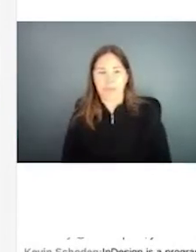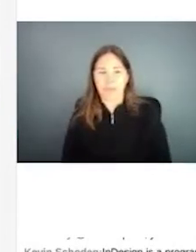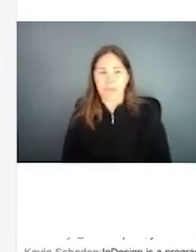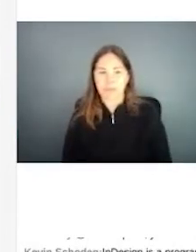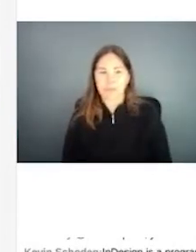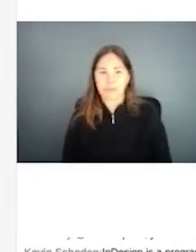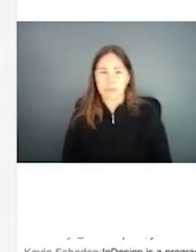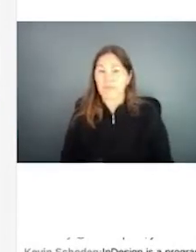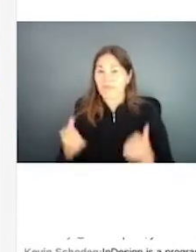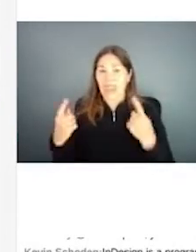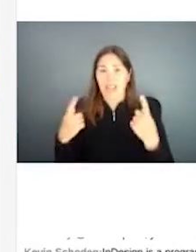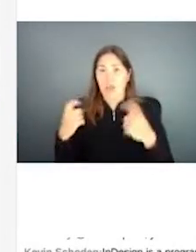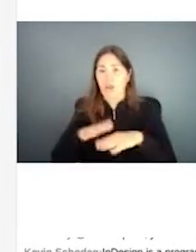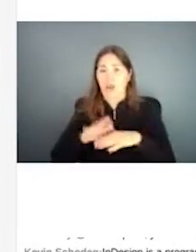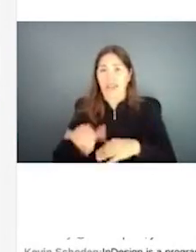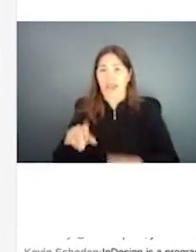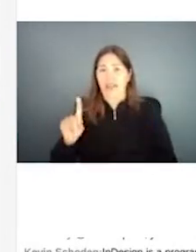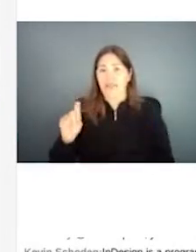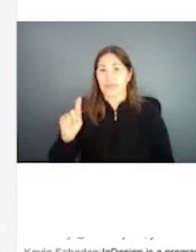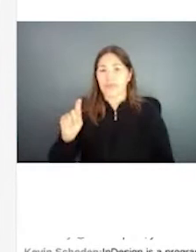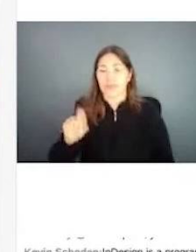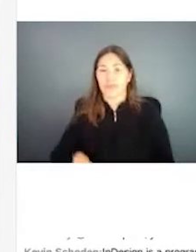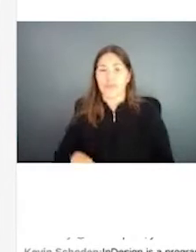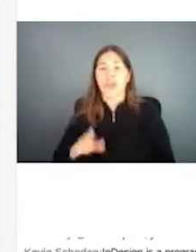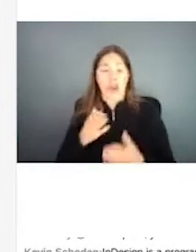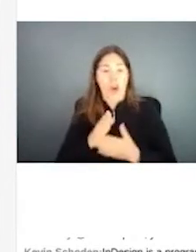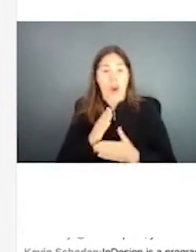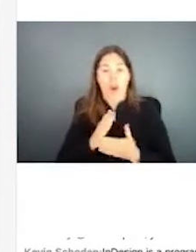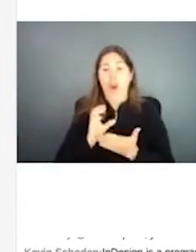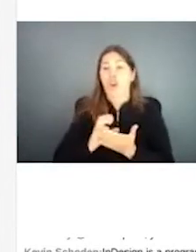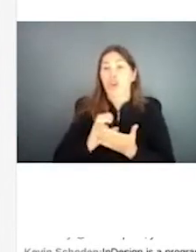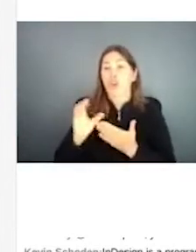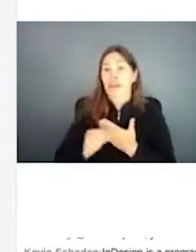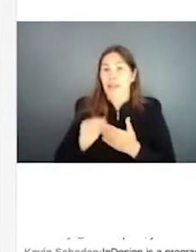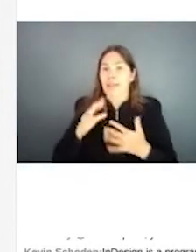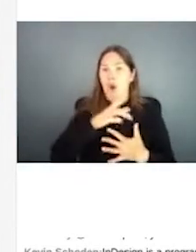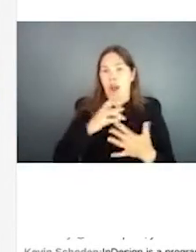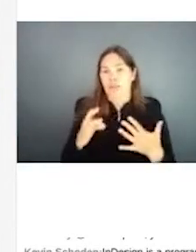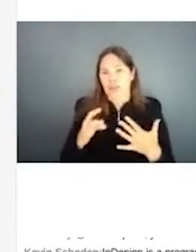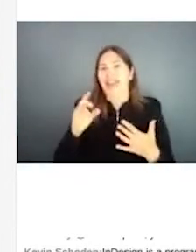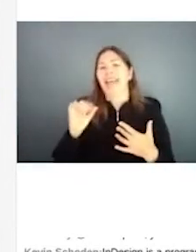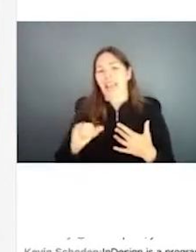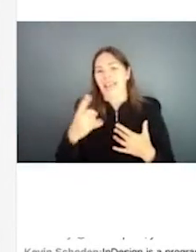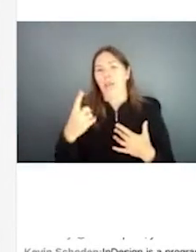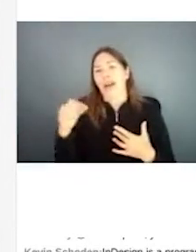All right. Any questions on that? All right, curriculum options, and this was one of the things that had come up.